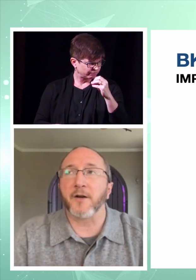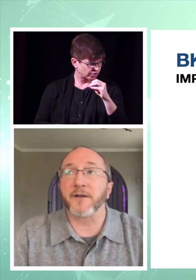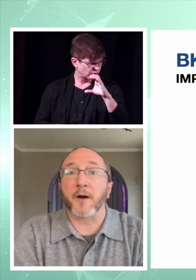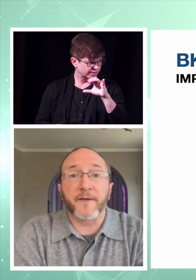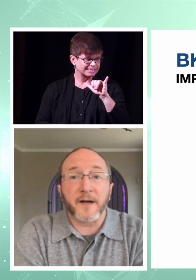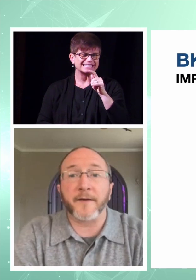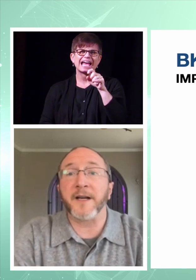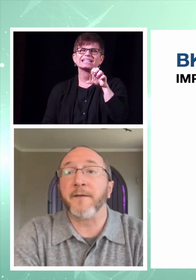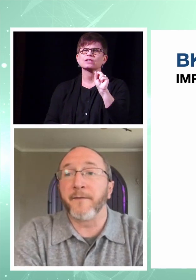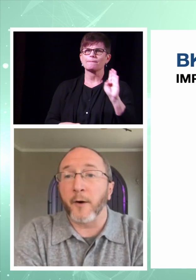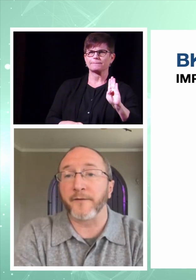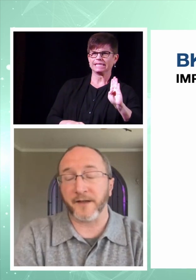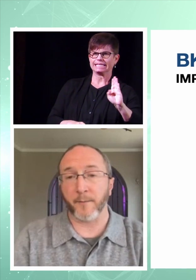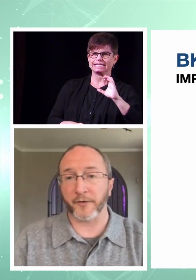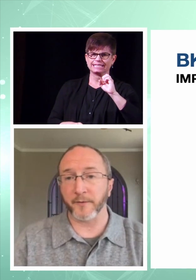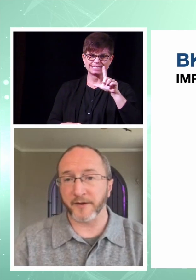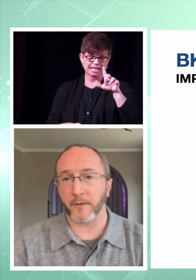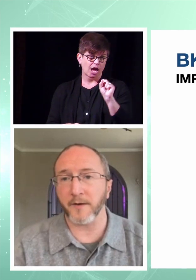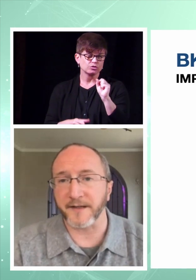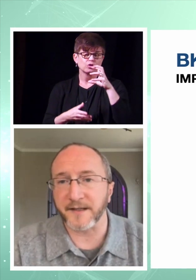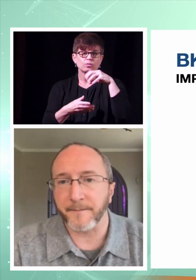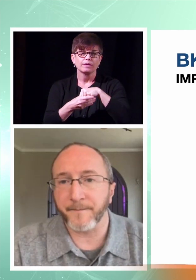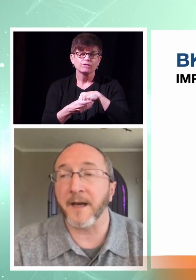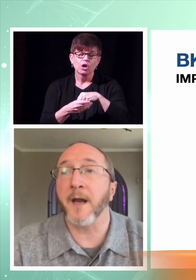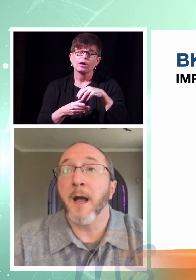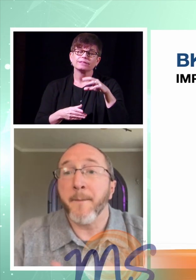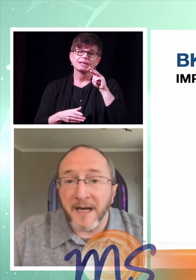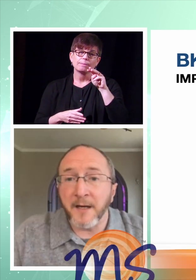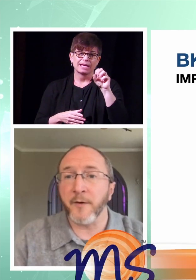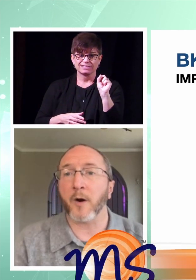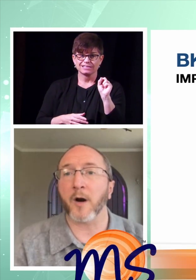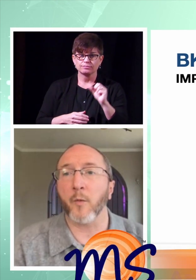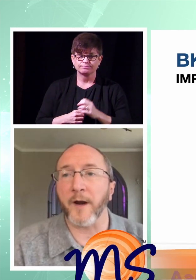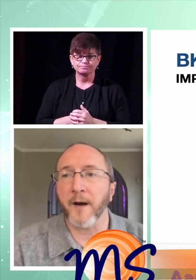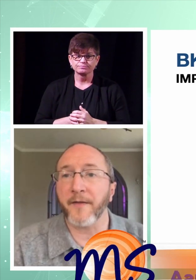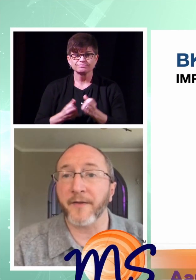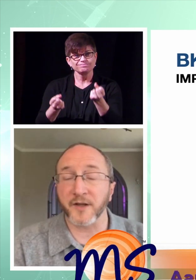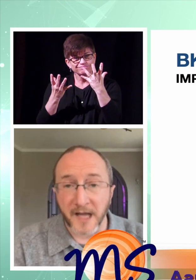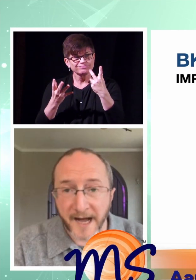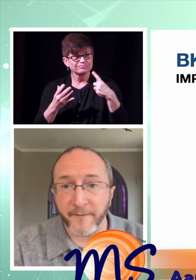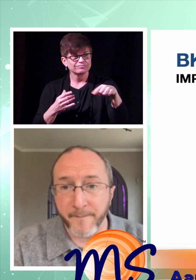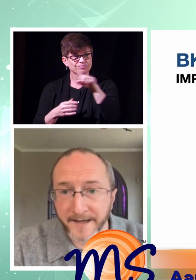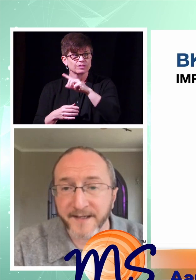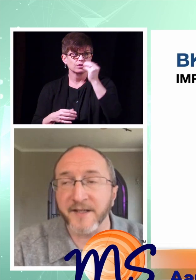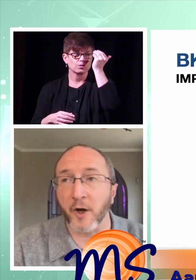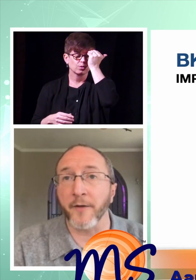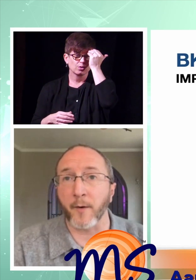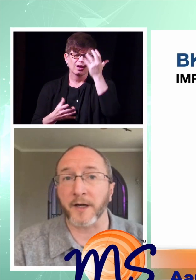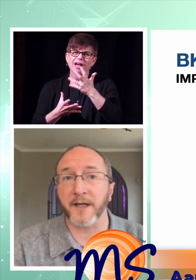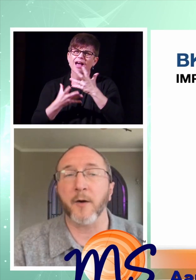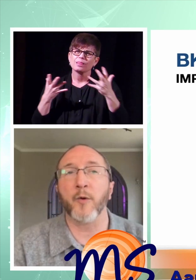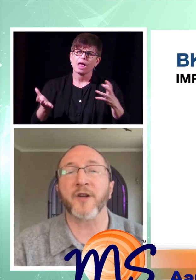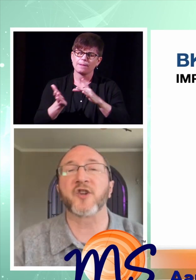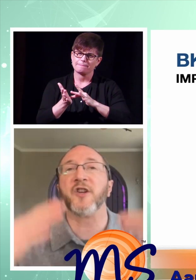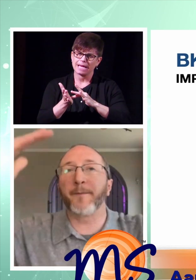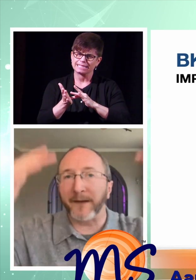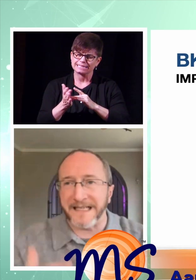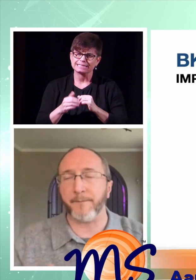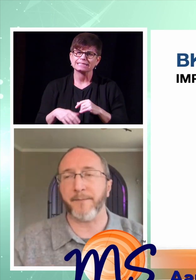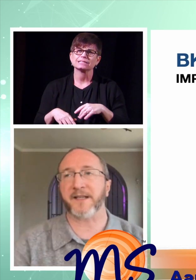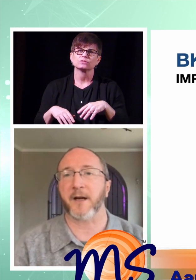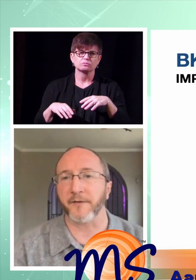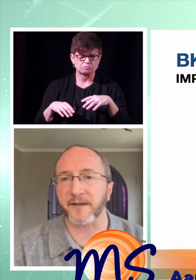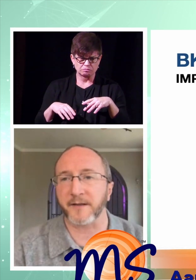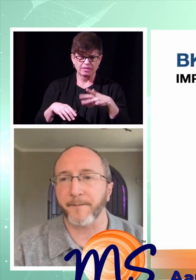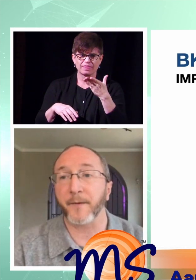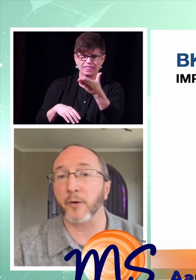B cells are very, very involved in multiple sclerosis. And many of you are aware that there's a lot of medicines on the market which